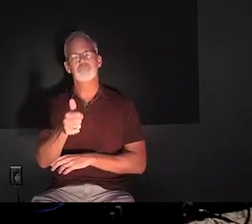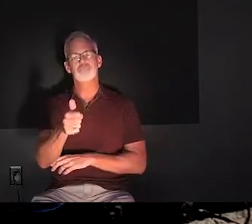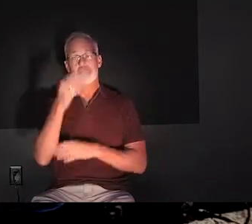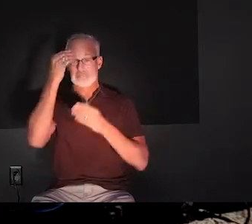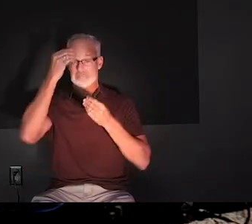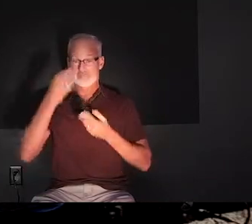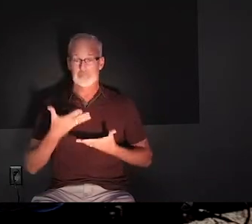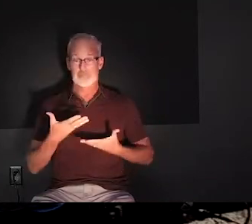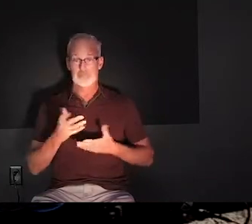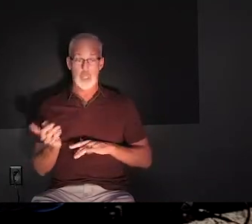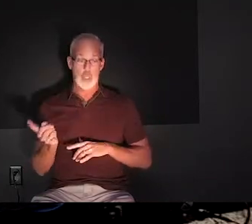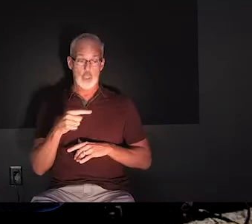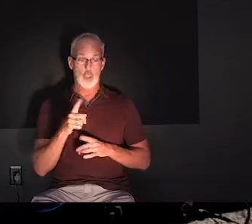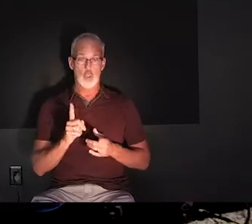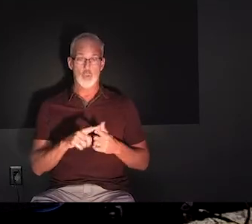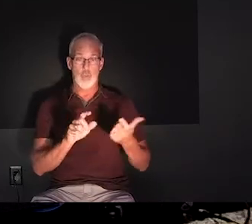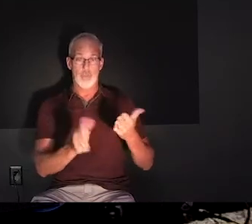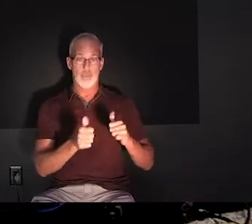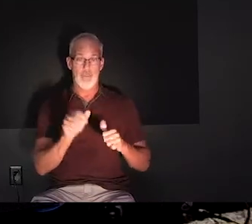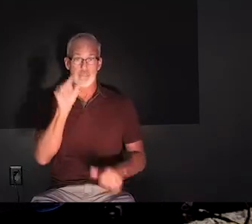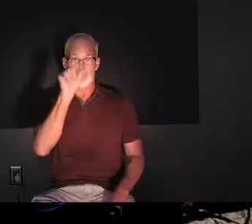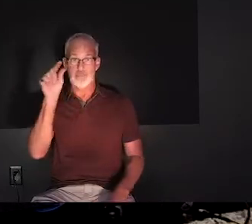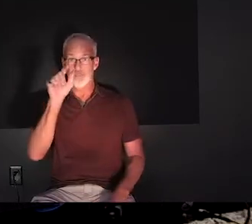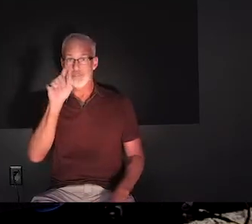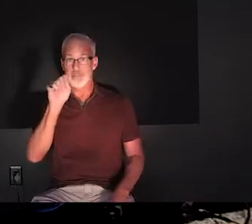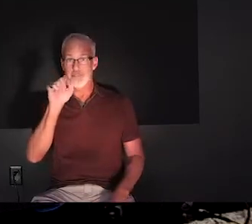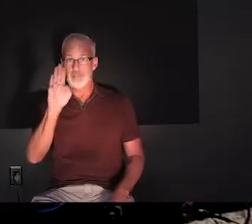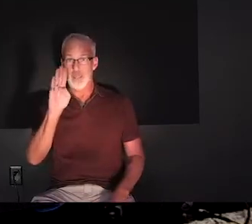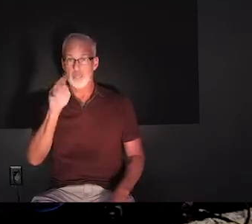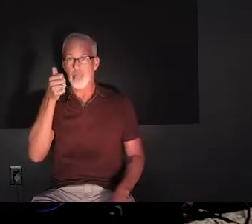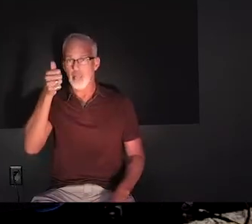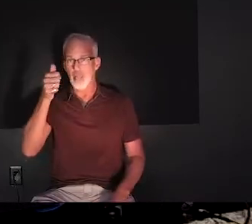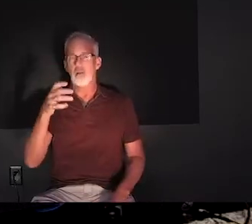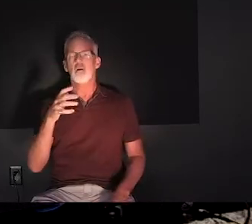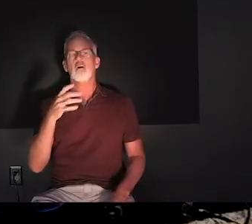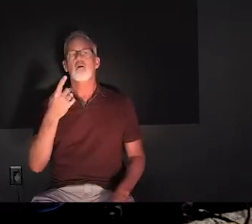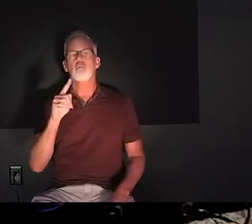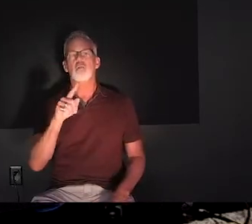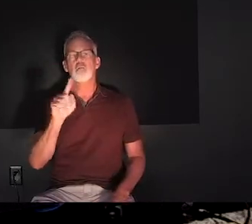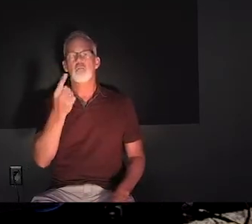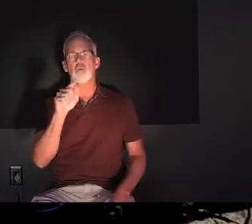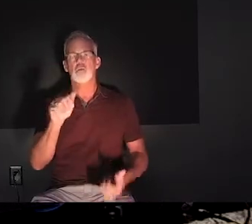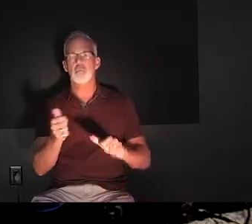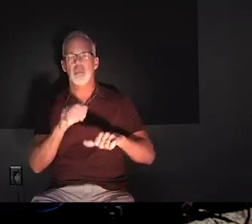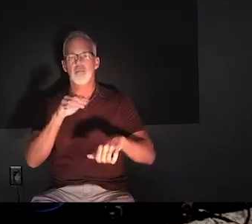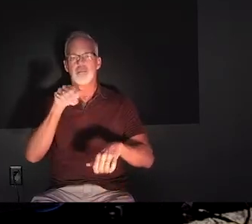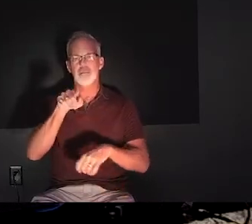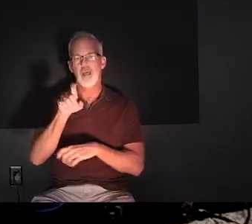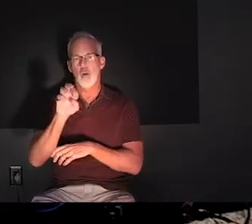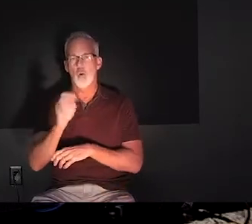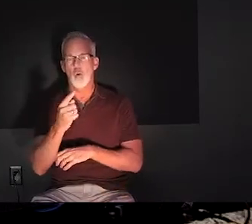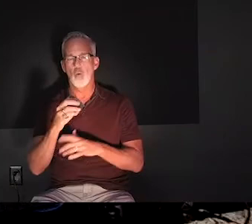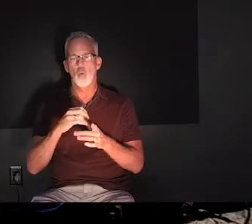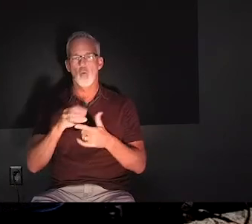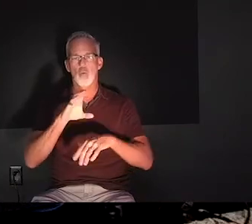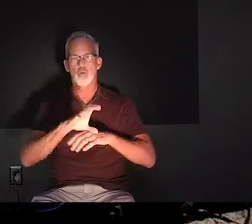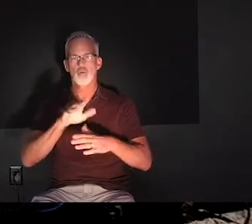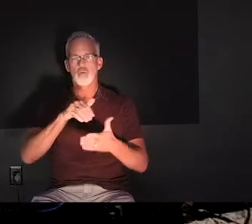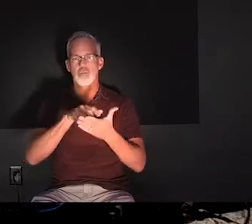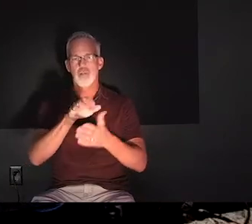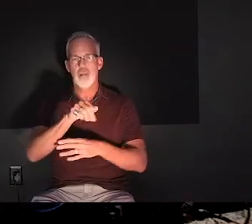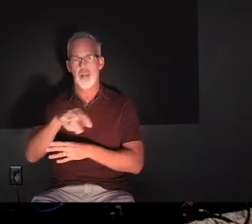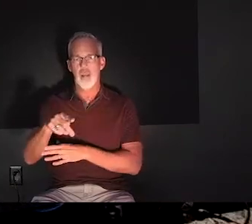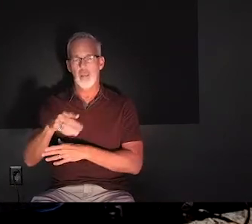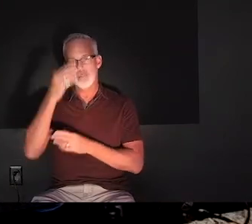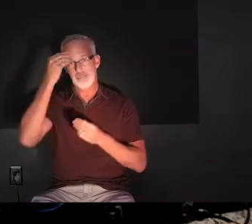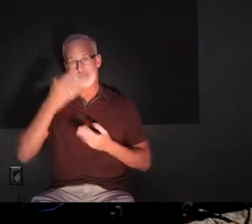by going over to the baptism tab on firstbaptist.org or in the Church Center app. Let us know, and we'll